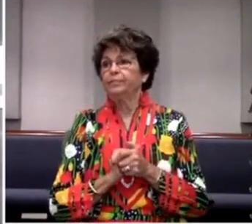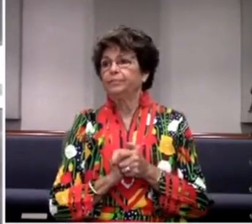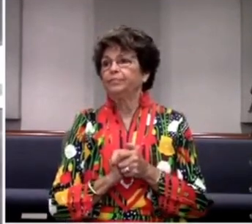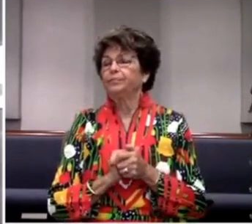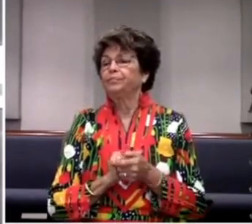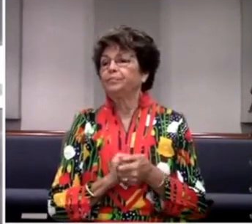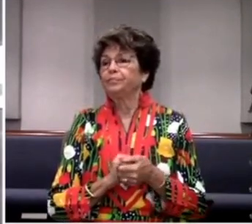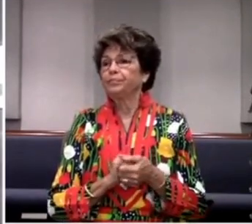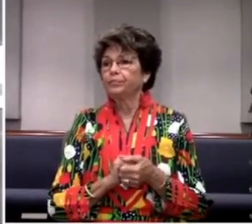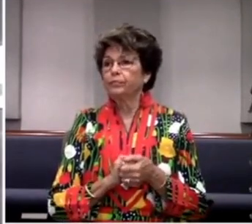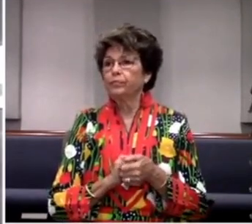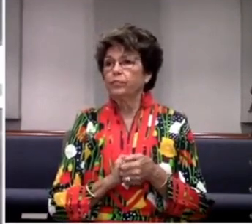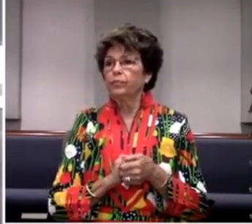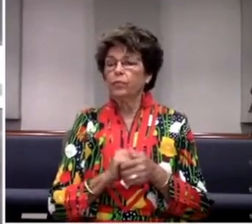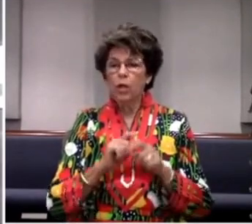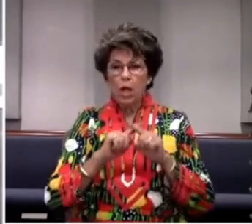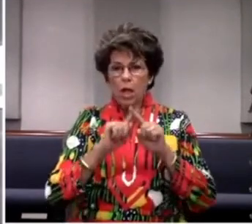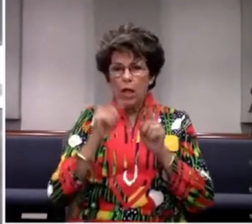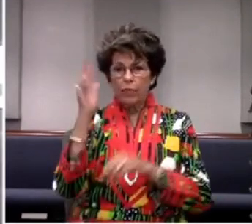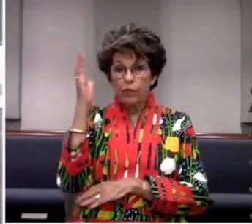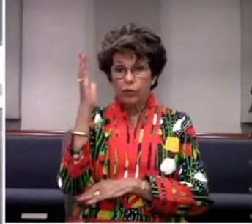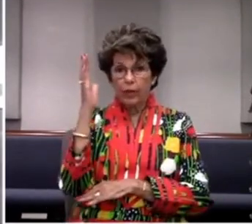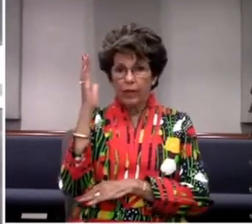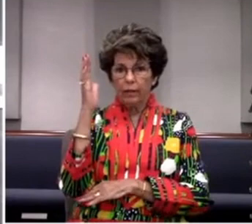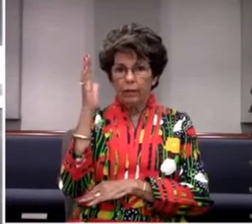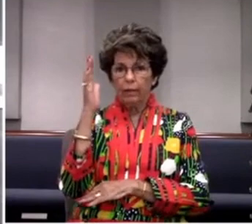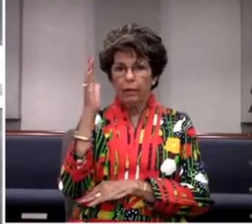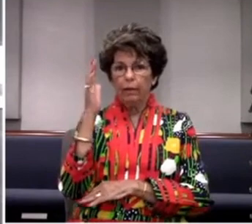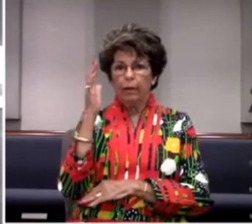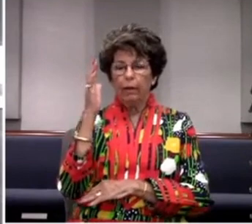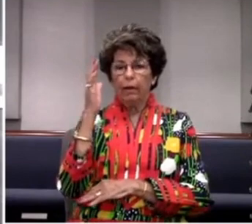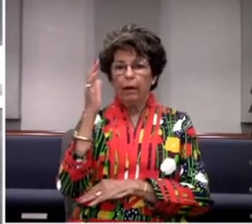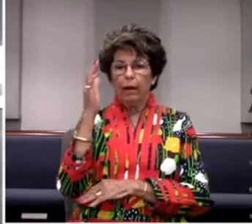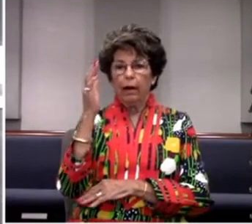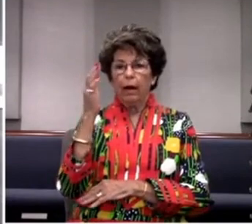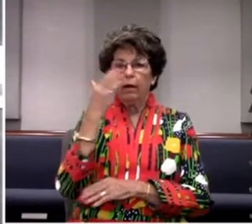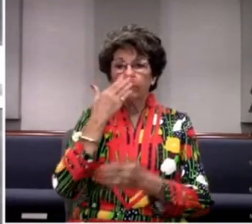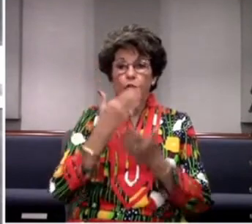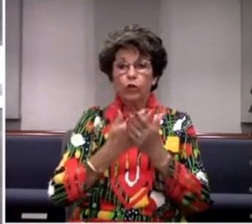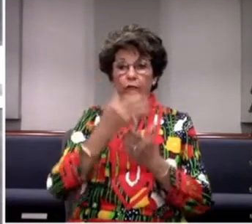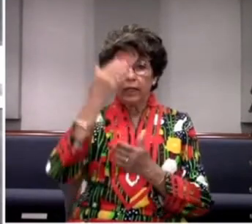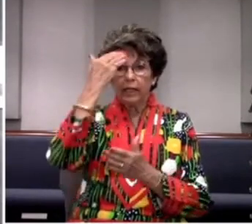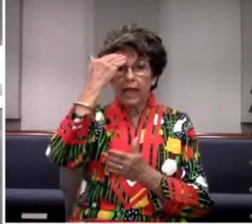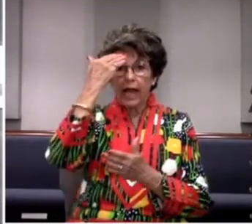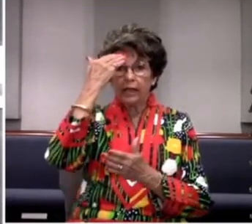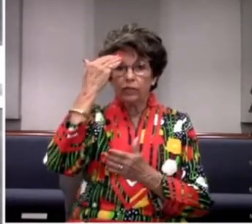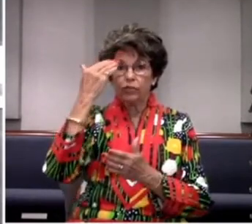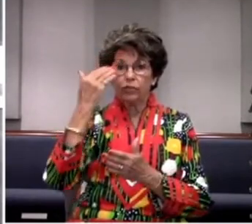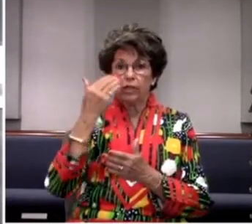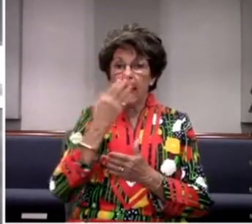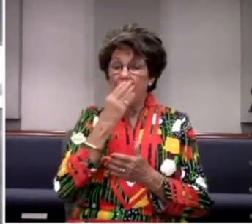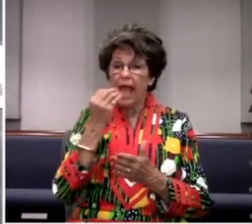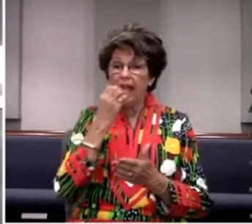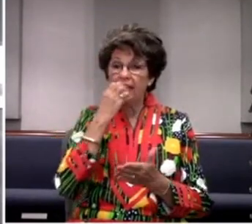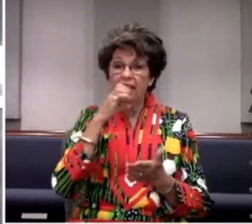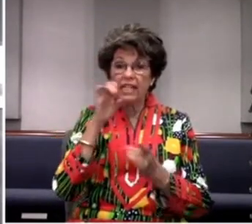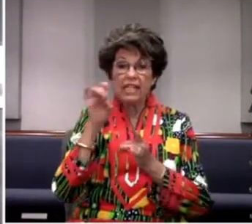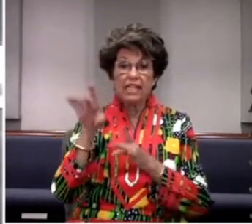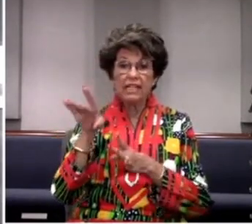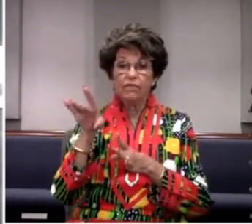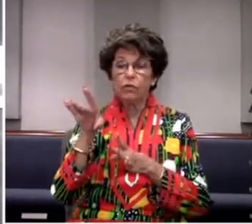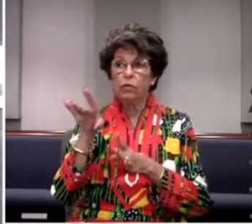page. But of the tree of the knowledge of good and evil, thou shalt not eat of it. For in the day thou eatest thereof, thou shalt, what are those two words,